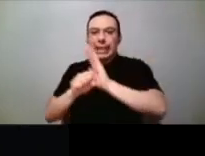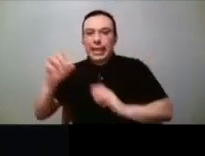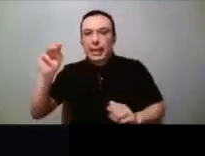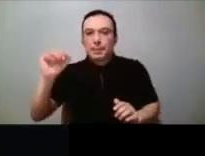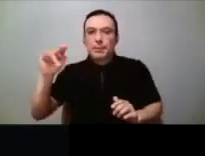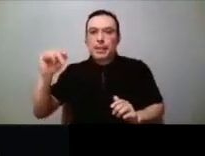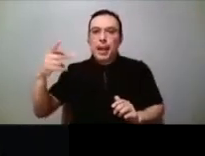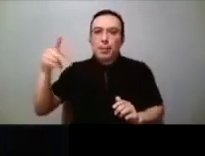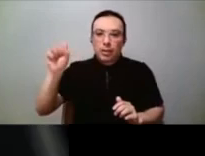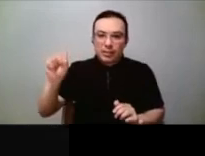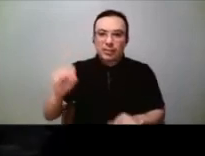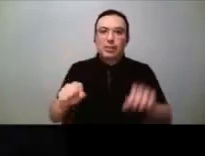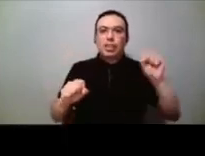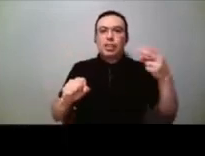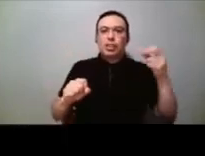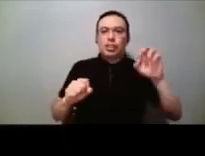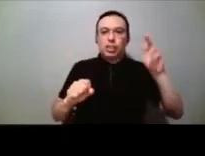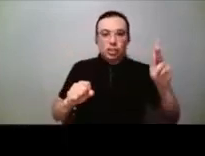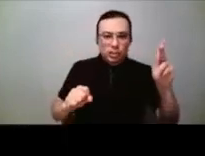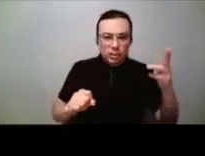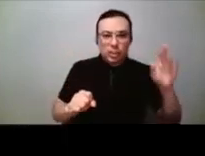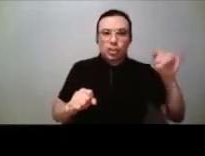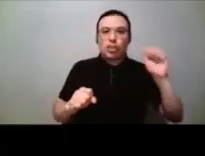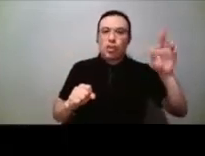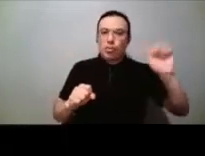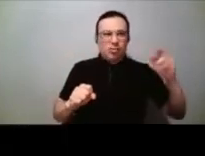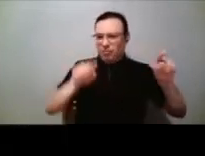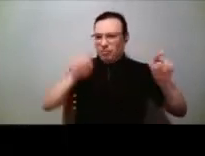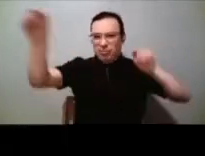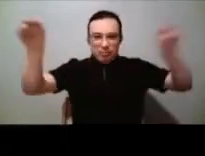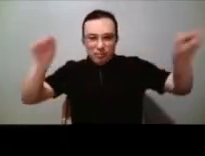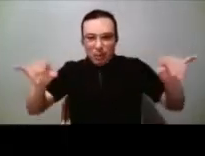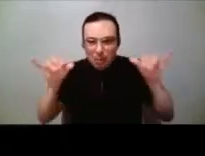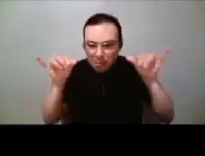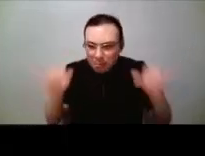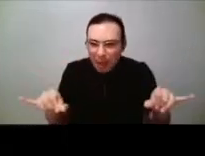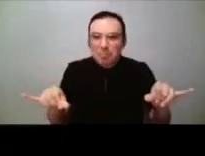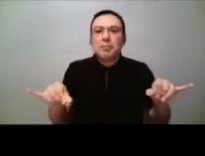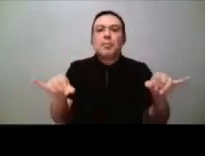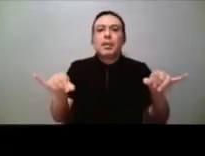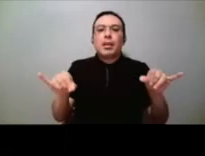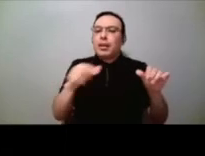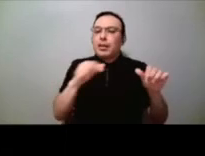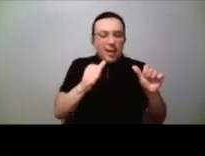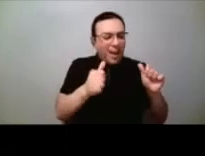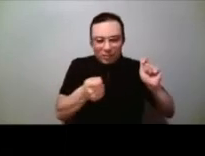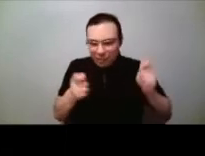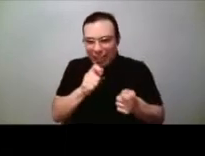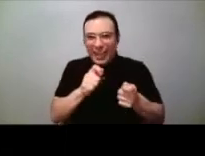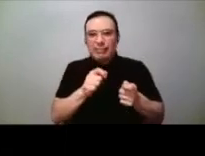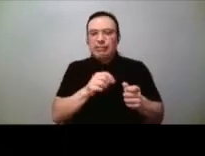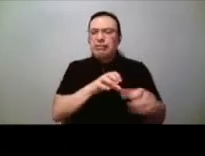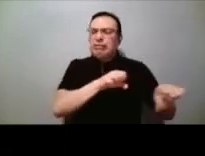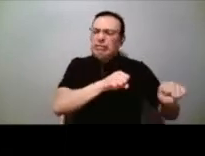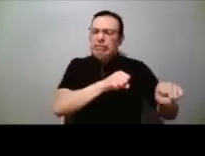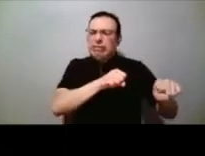with melancholy as medium, not moving on, staying stubbornly attached, summoning that otherworld with the matter and